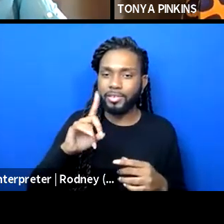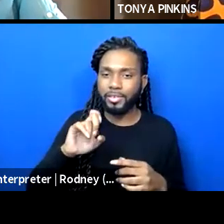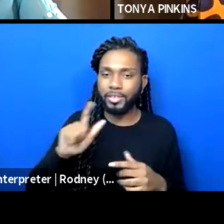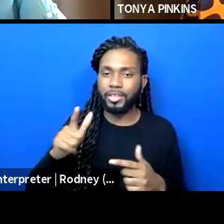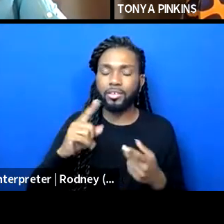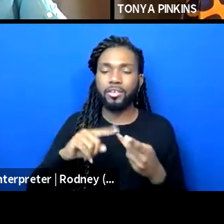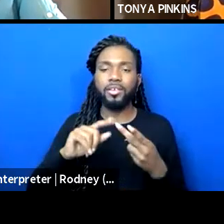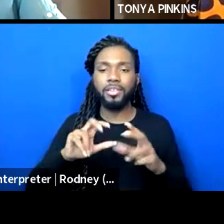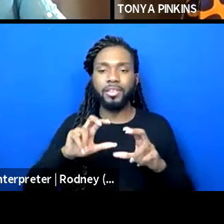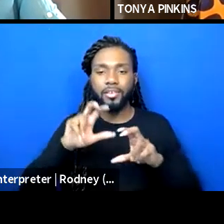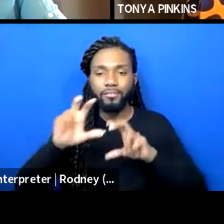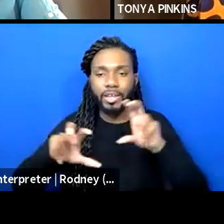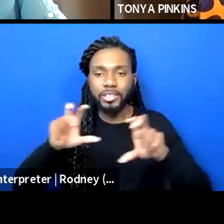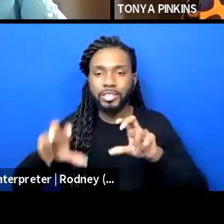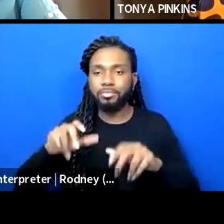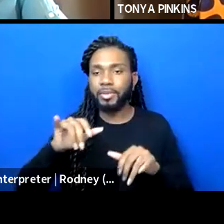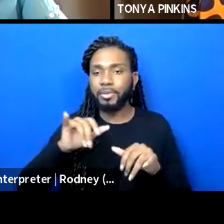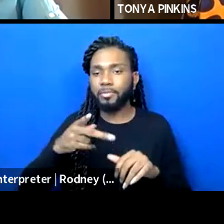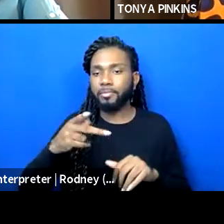patterns. And then